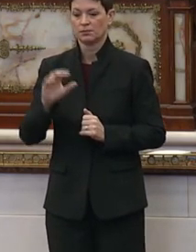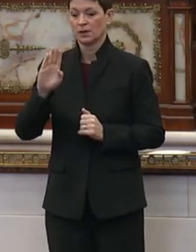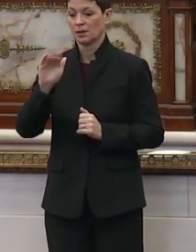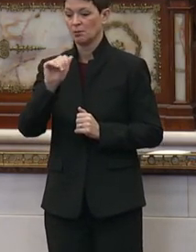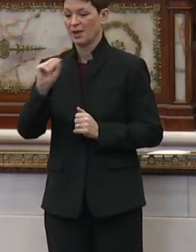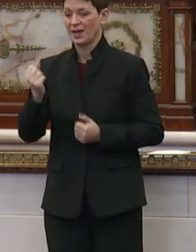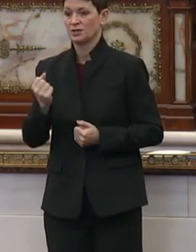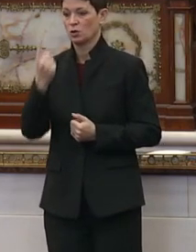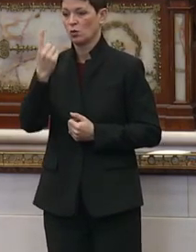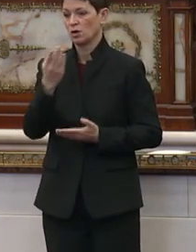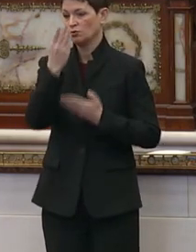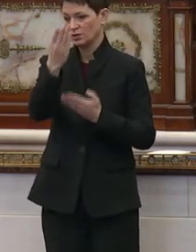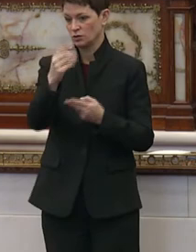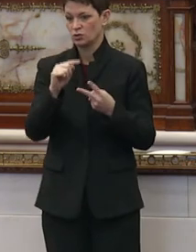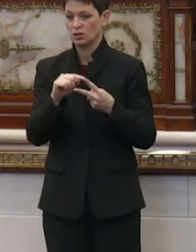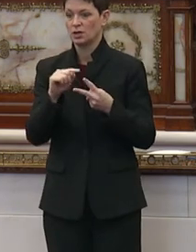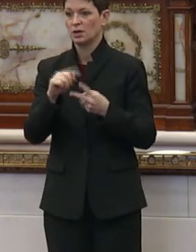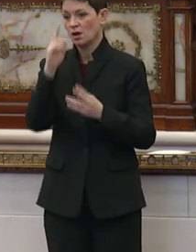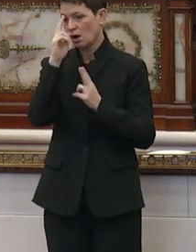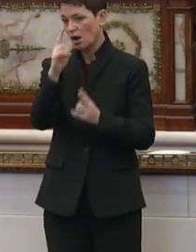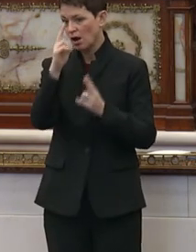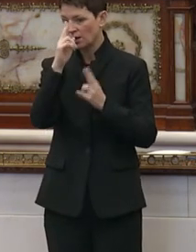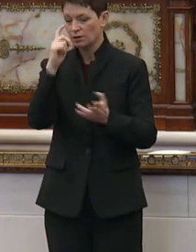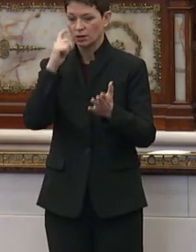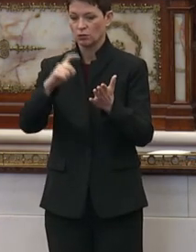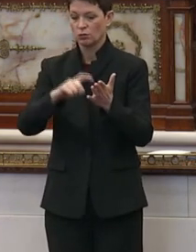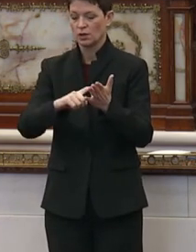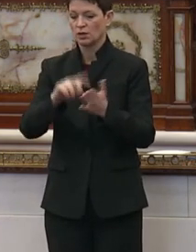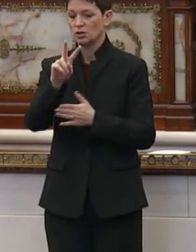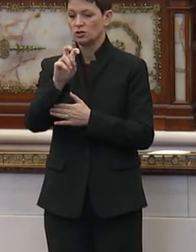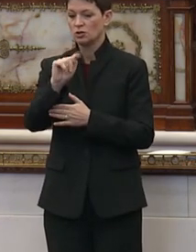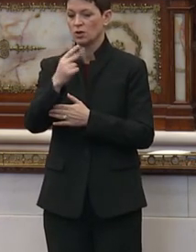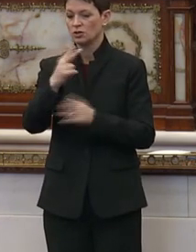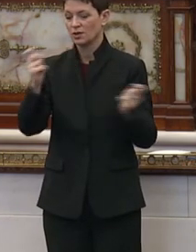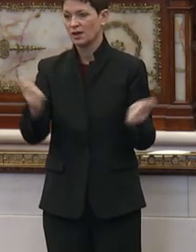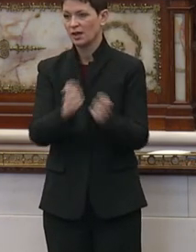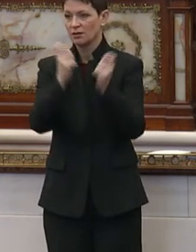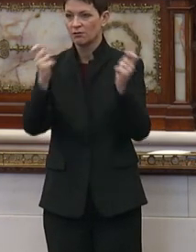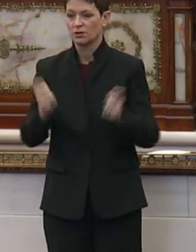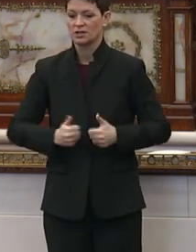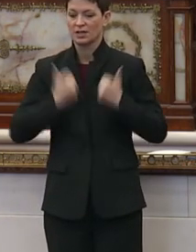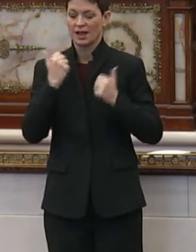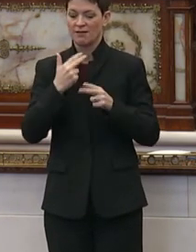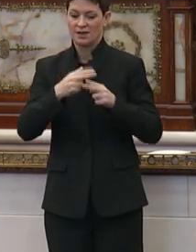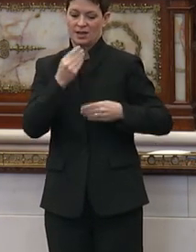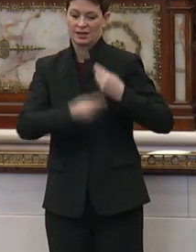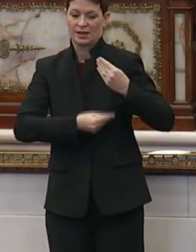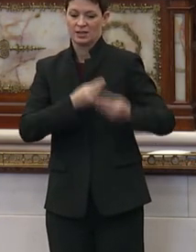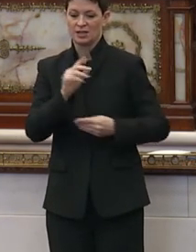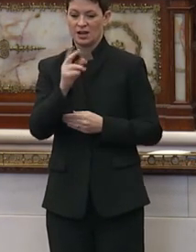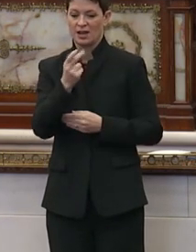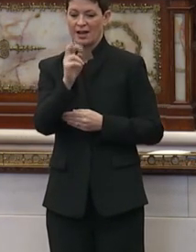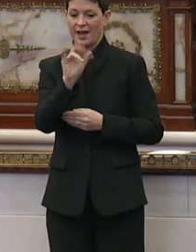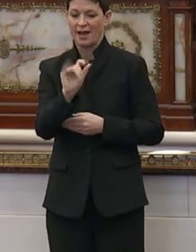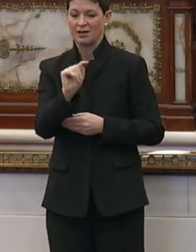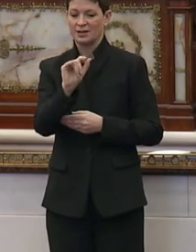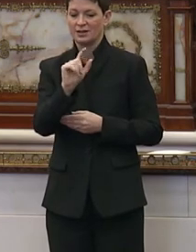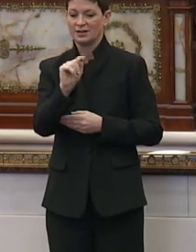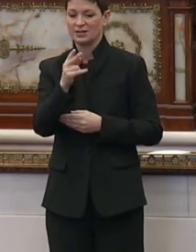Councilwoman Bass offers one resolution honoring and recognizing the 200th anniversary of the life and legacy of Harriet